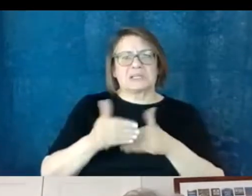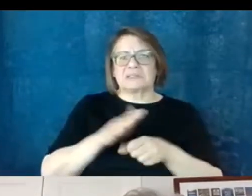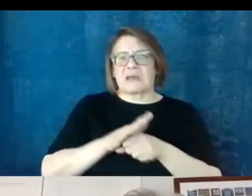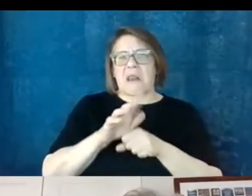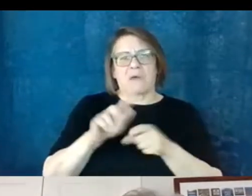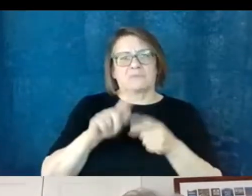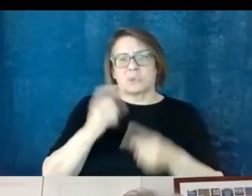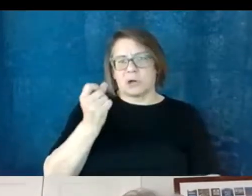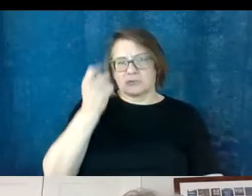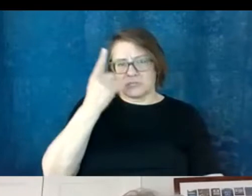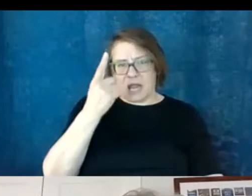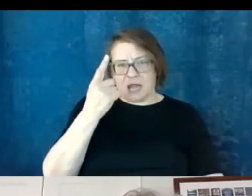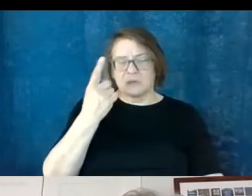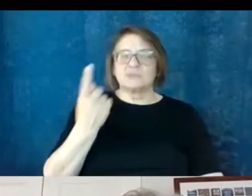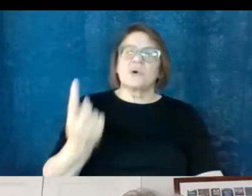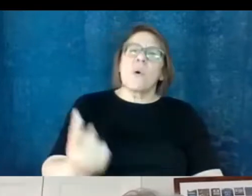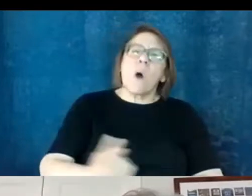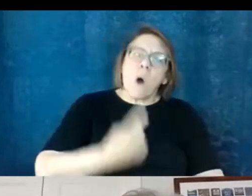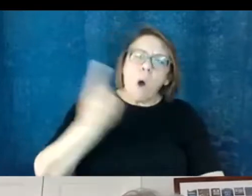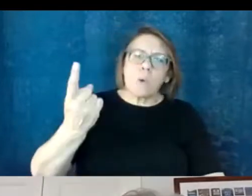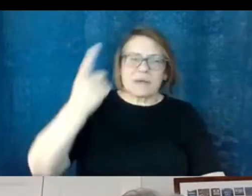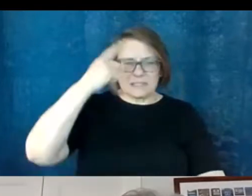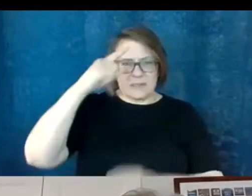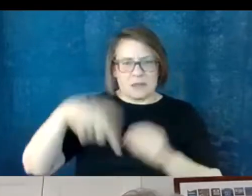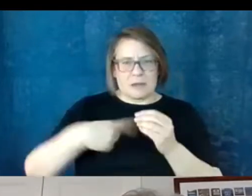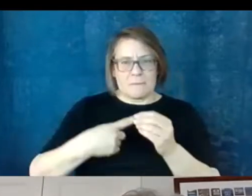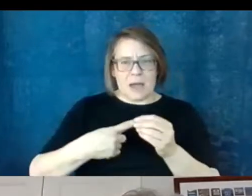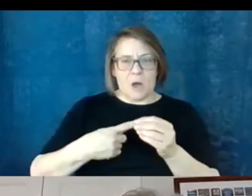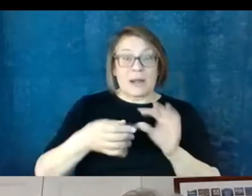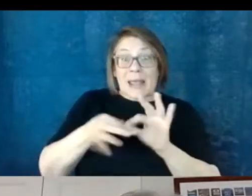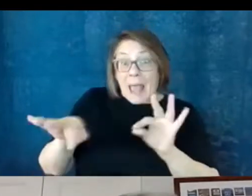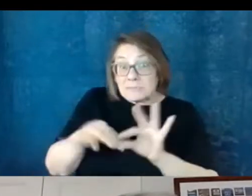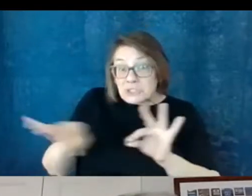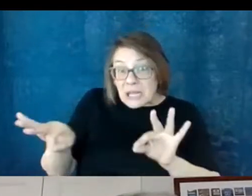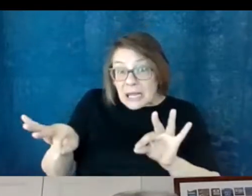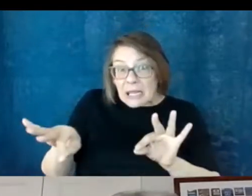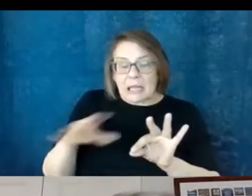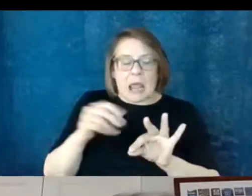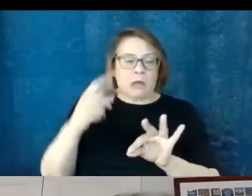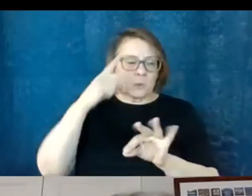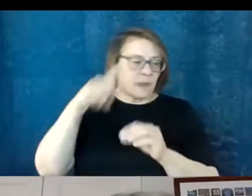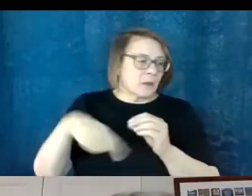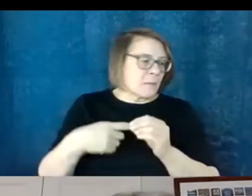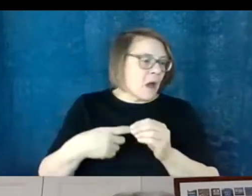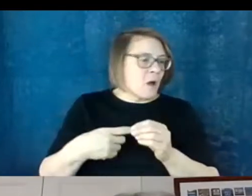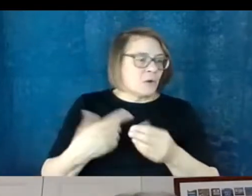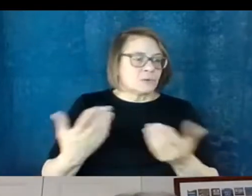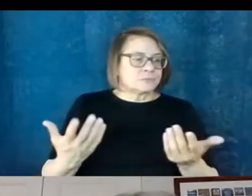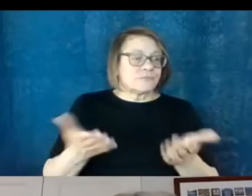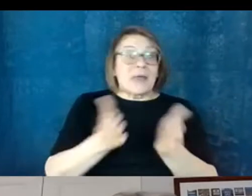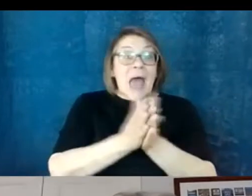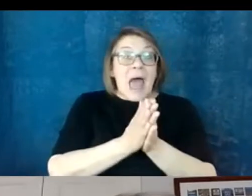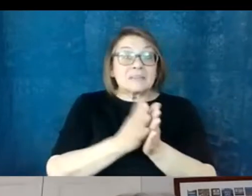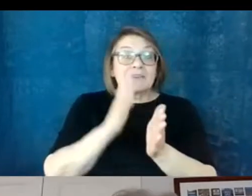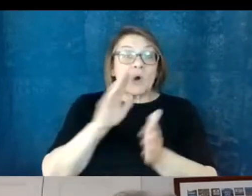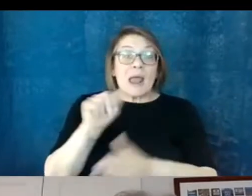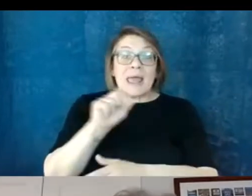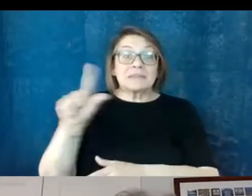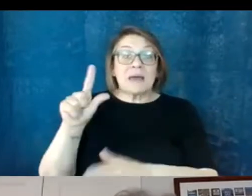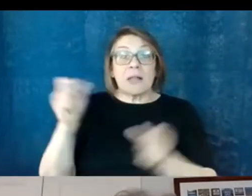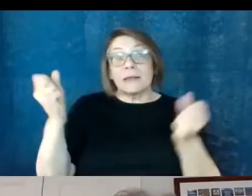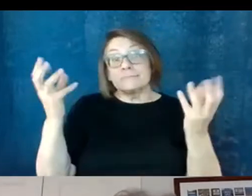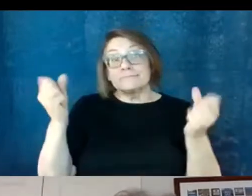understanding. So to always also think about things like captioning, and to think about, asking for an ASL